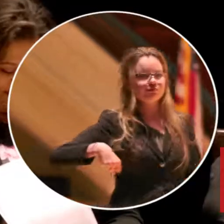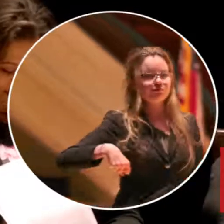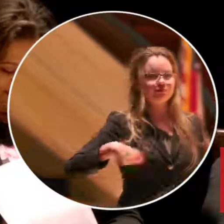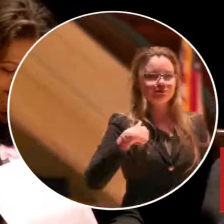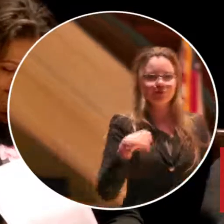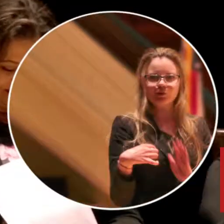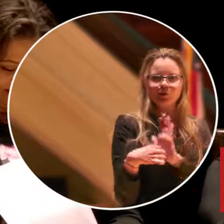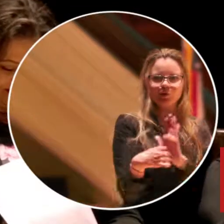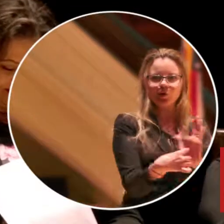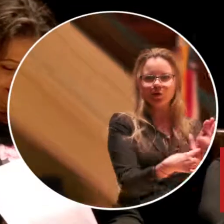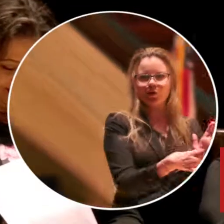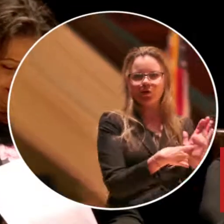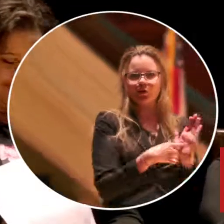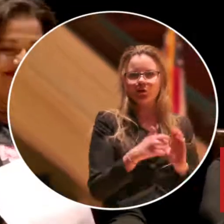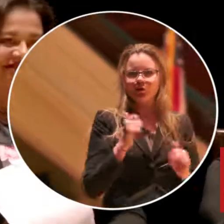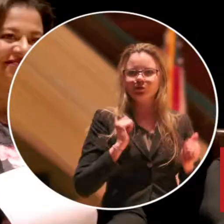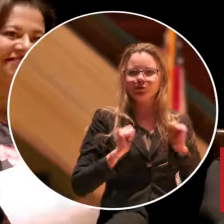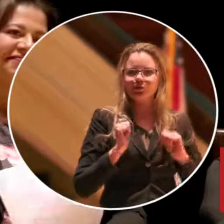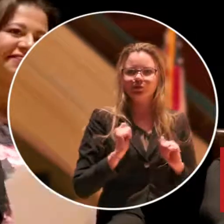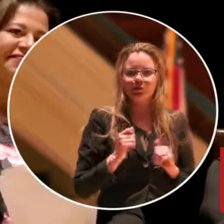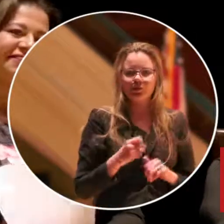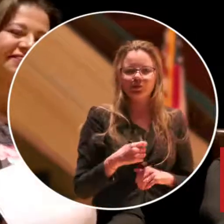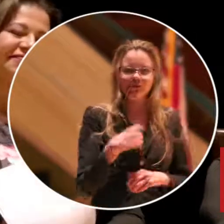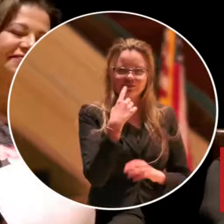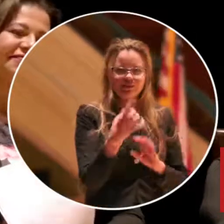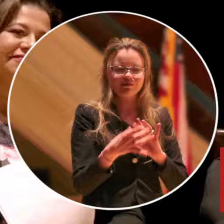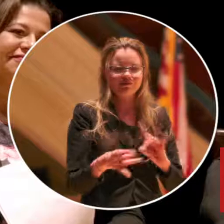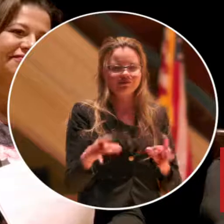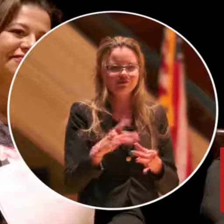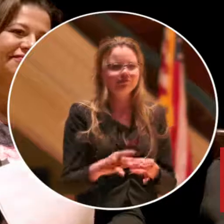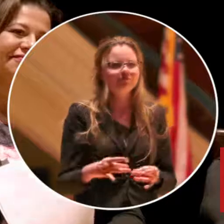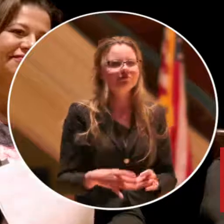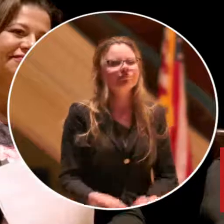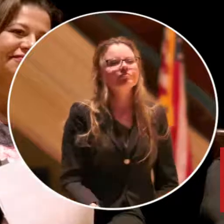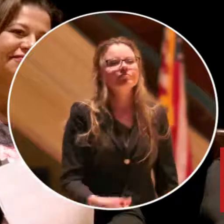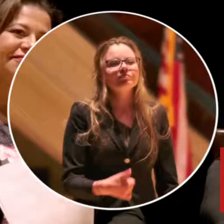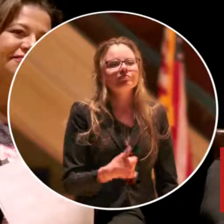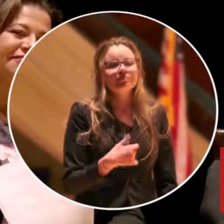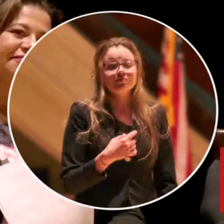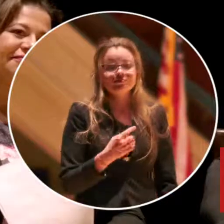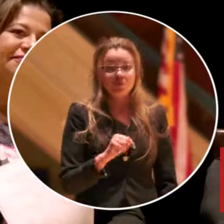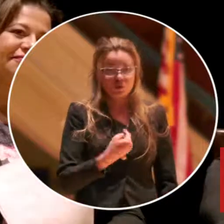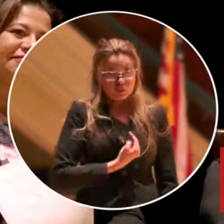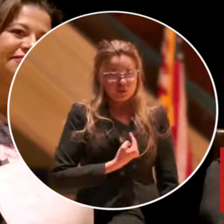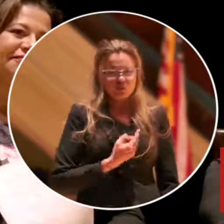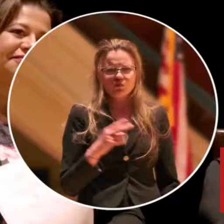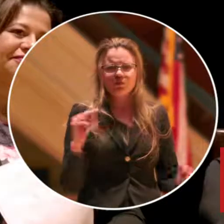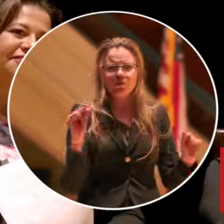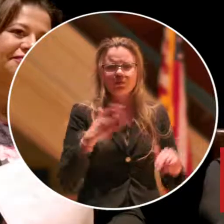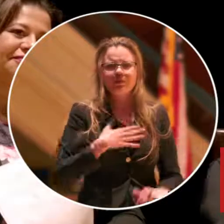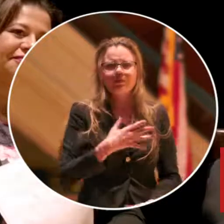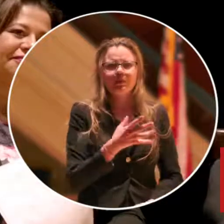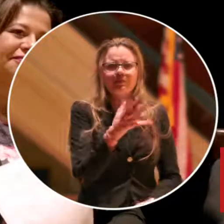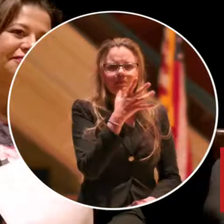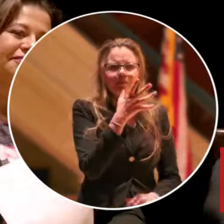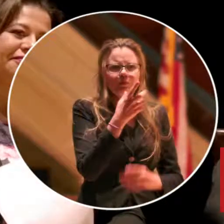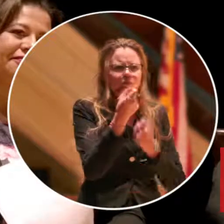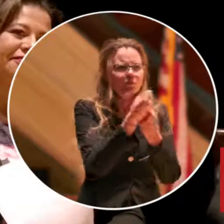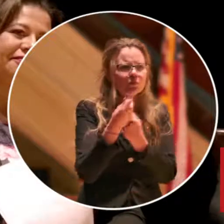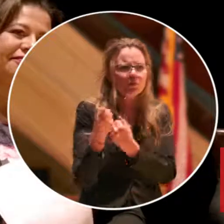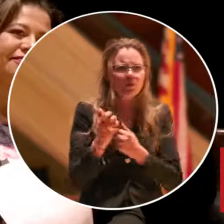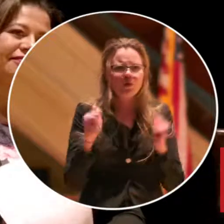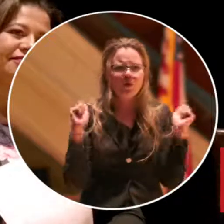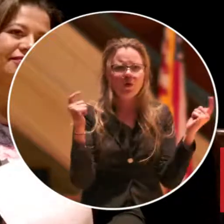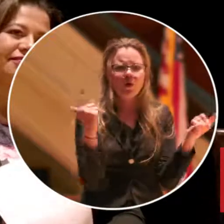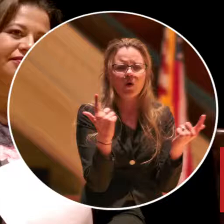display them for show and tell. But it wasn't just me. My mother was there for everyone. Even with limited resources,